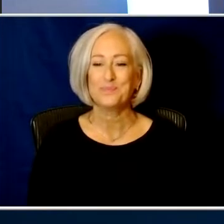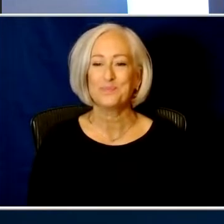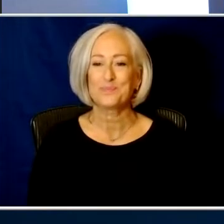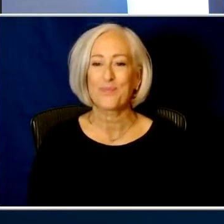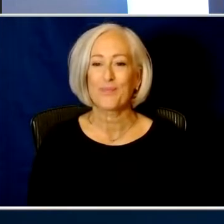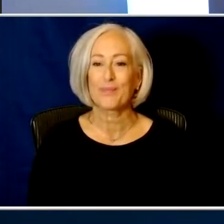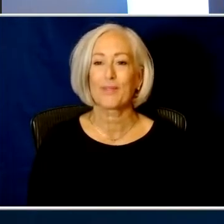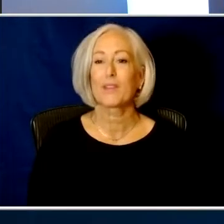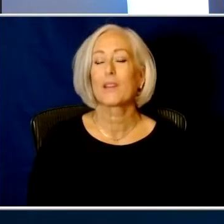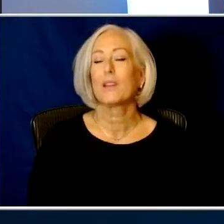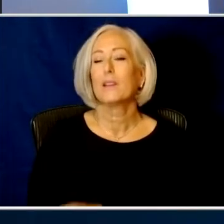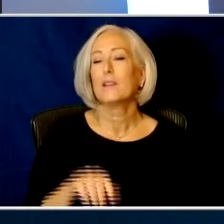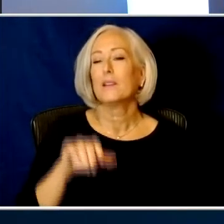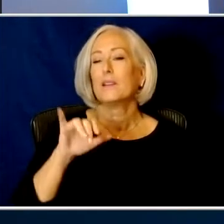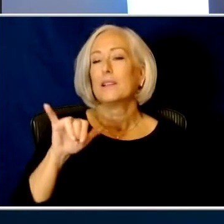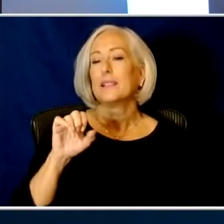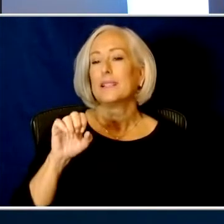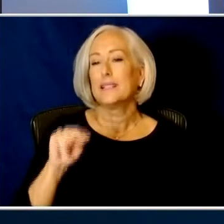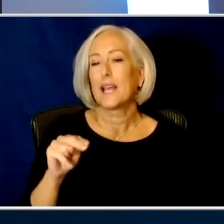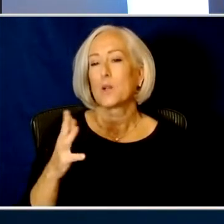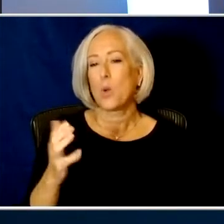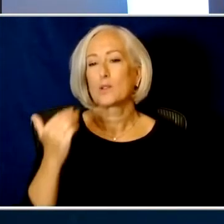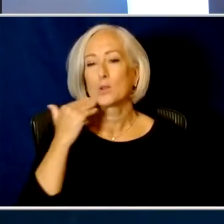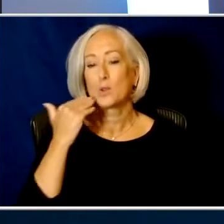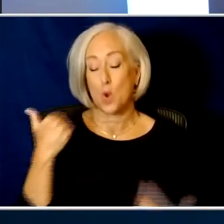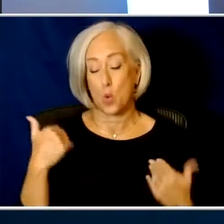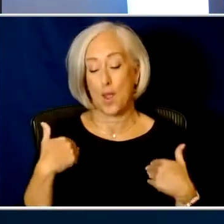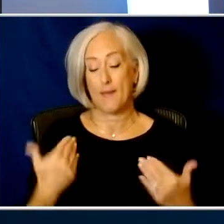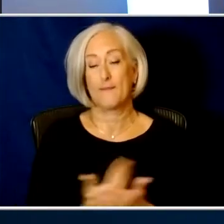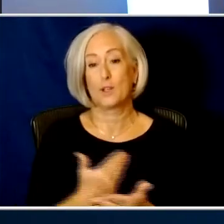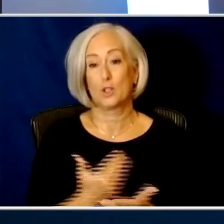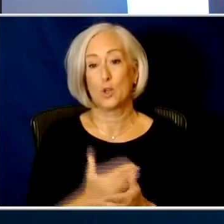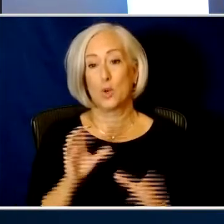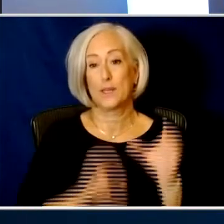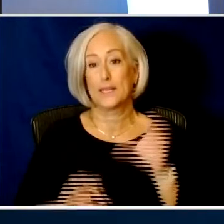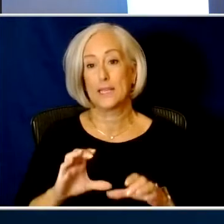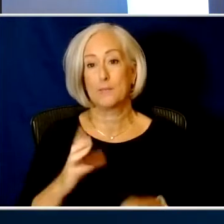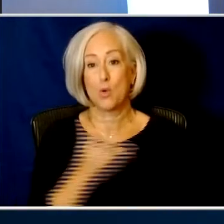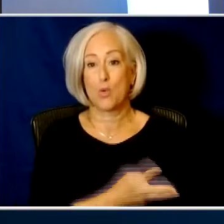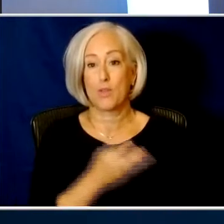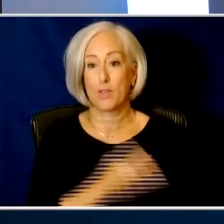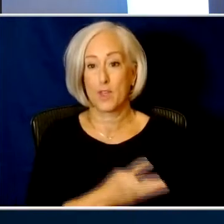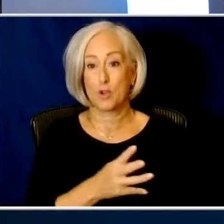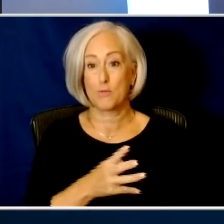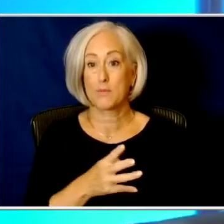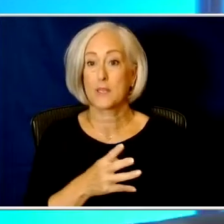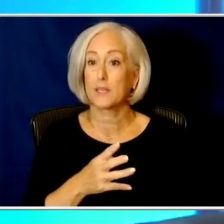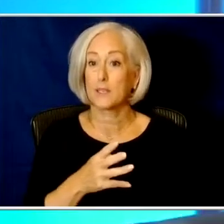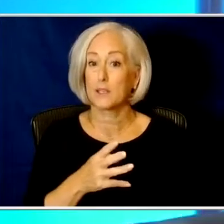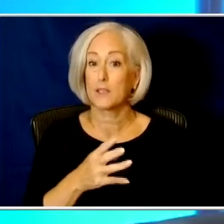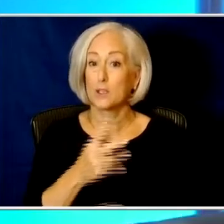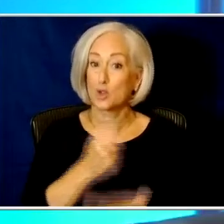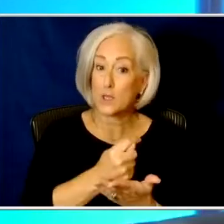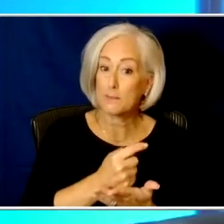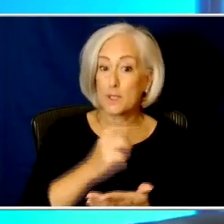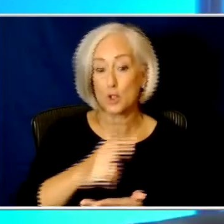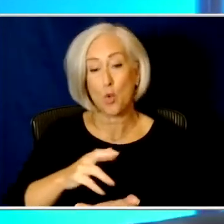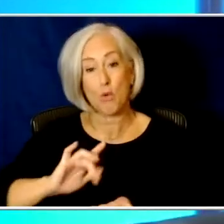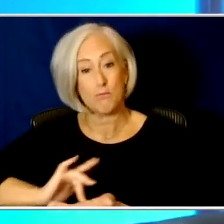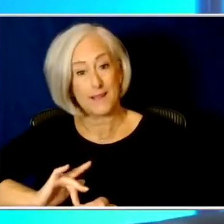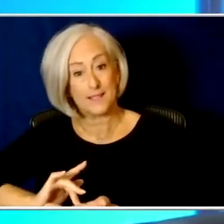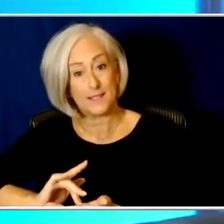3. You are all done, sir. All right. Thank Thank you. you. All right. Hawkeye, Easy. are you a fall risk?